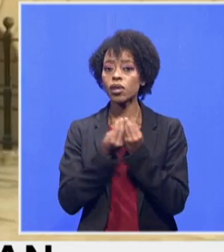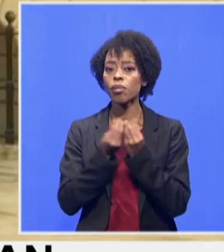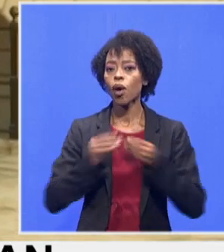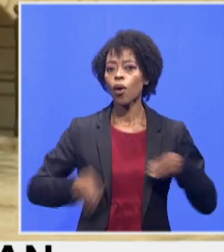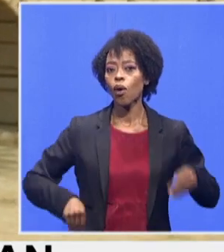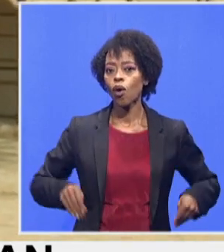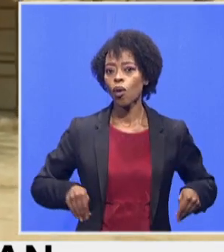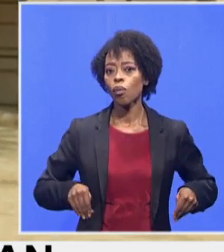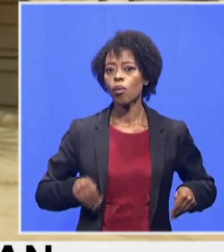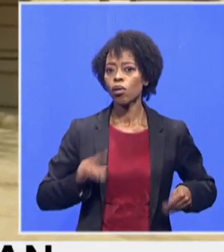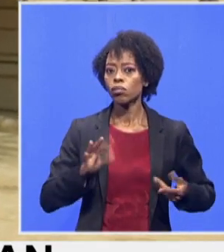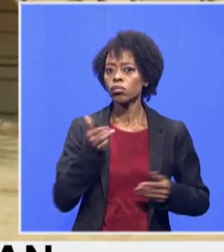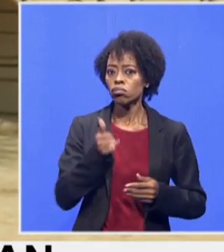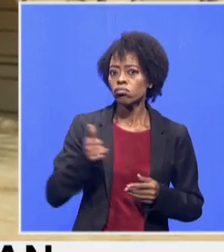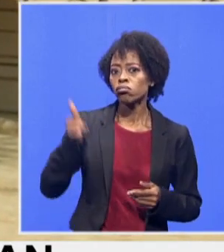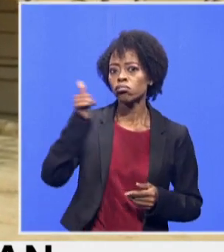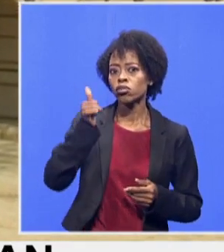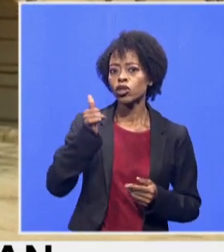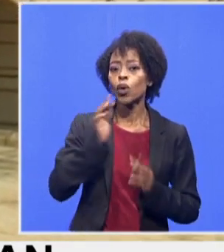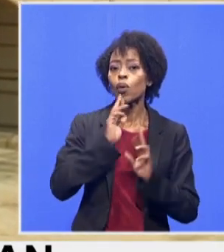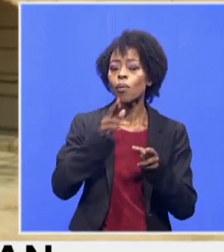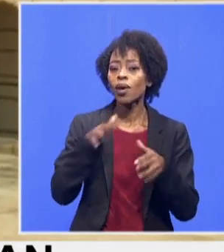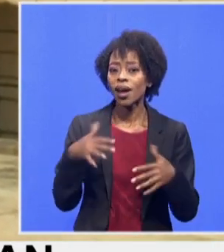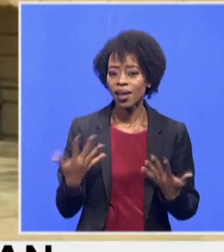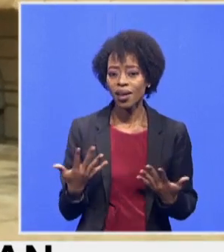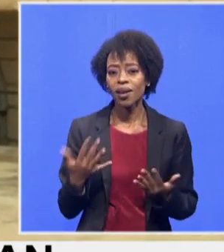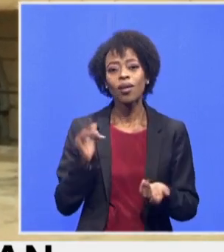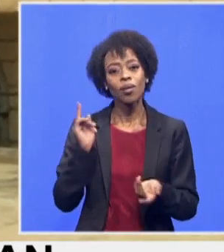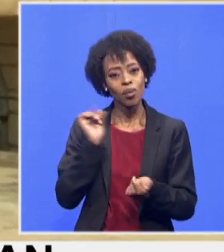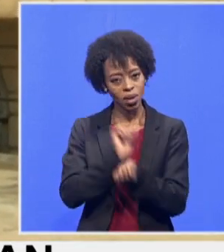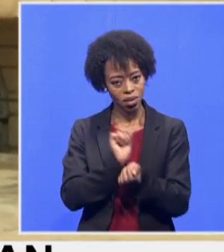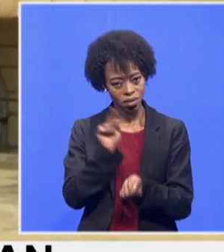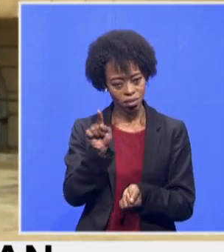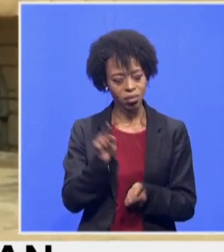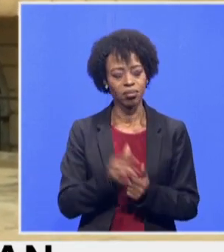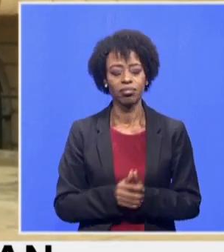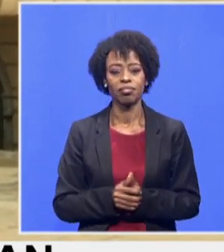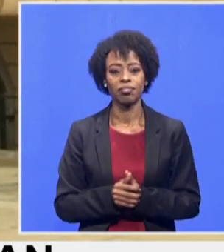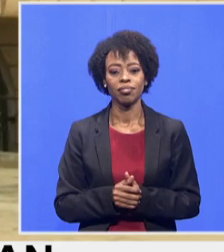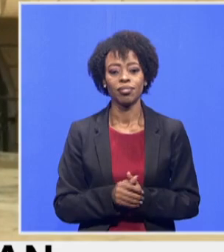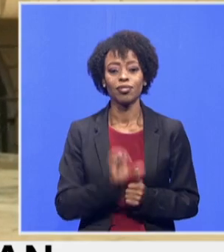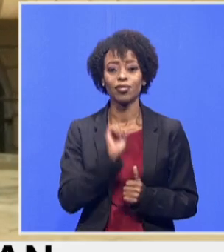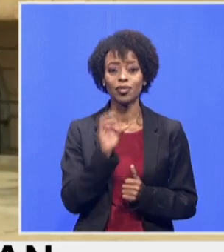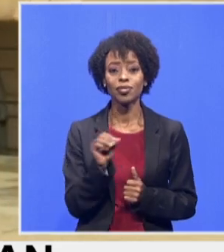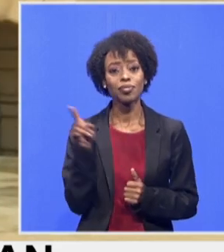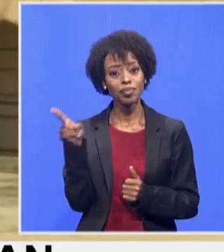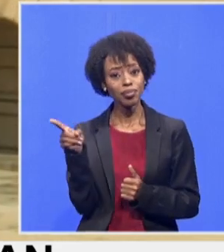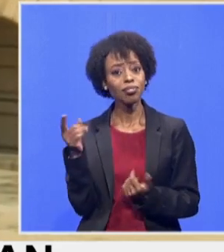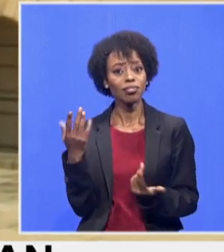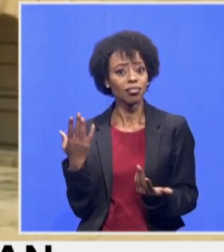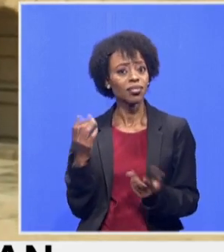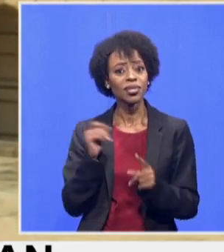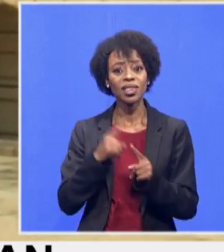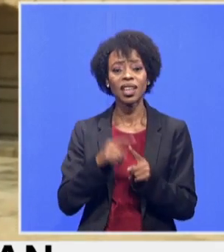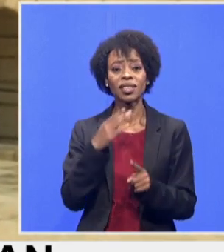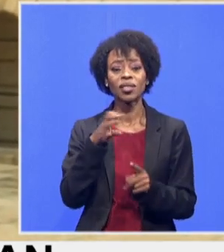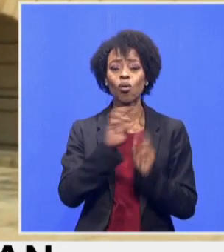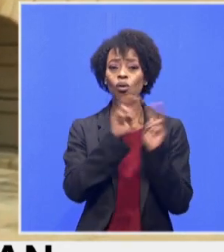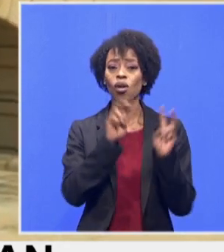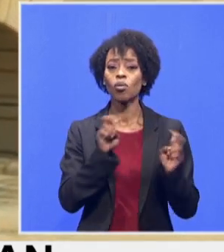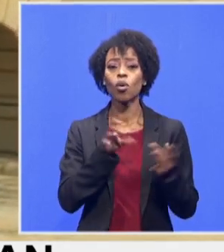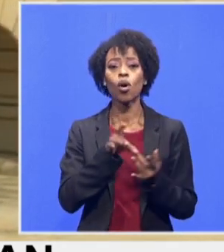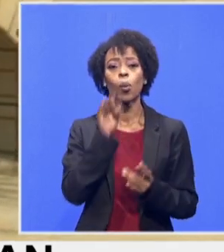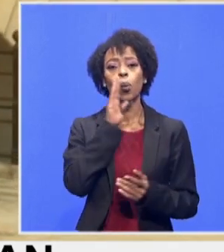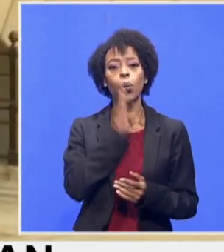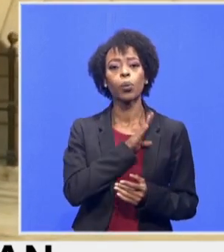corruption and you've got authority and you don't report it, we're going to come for you. So the director has got no option. He must